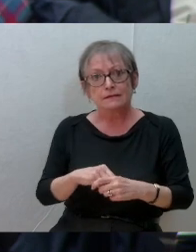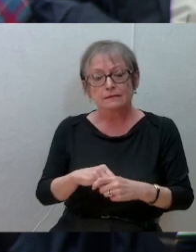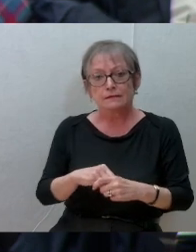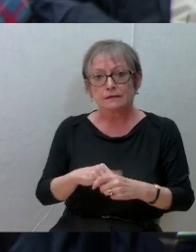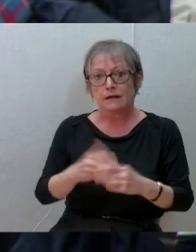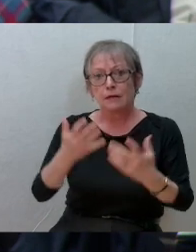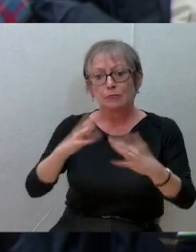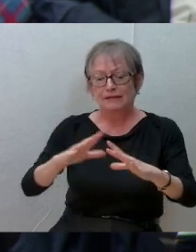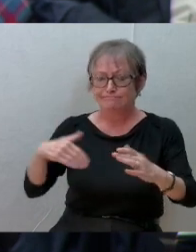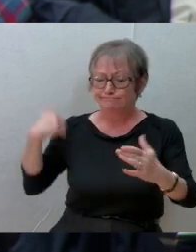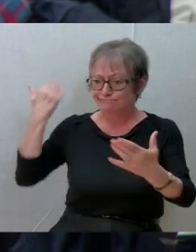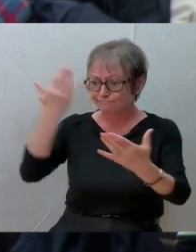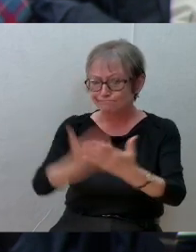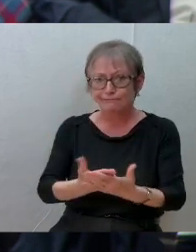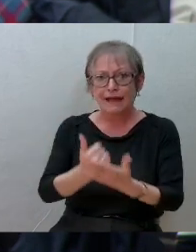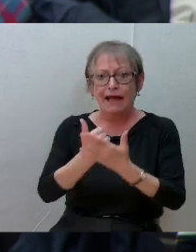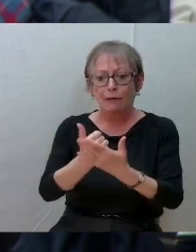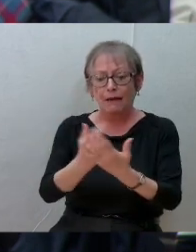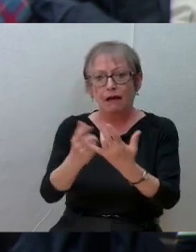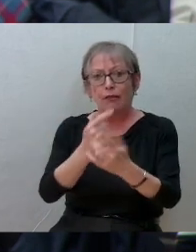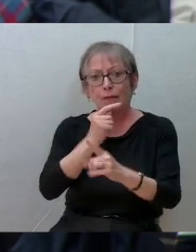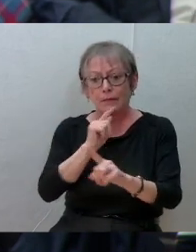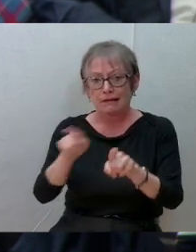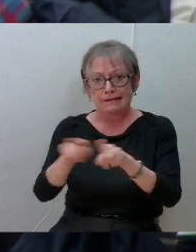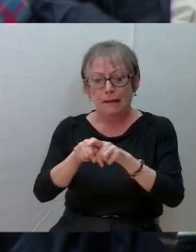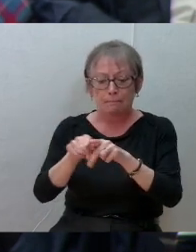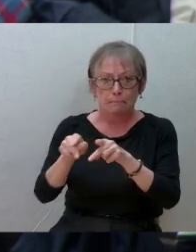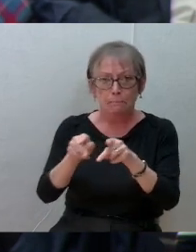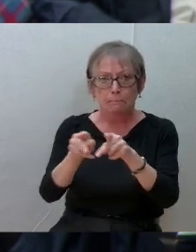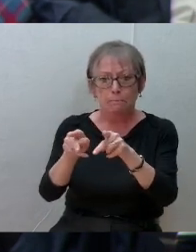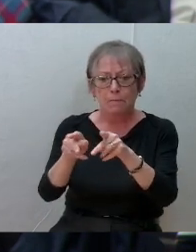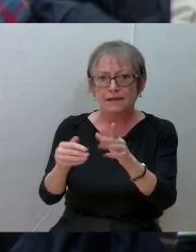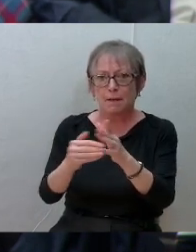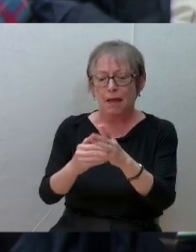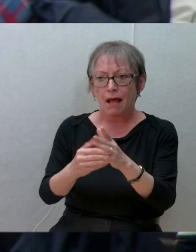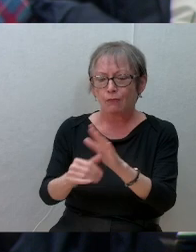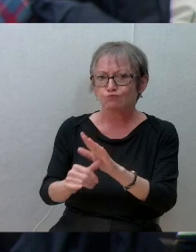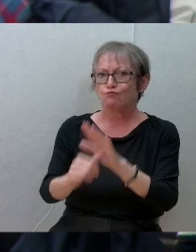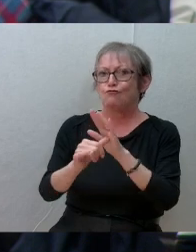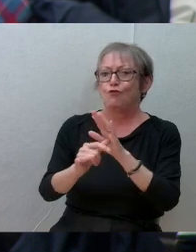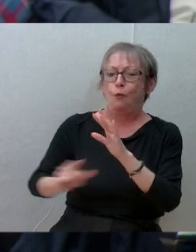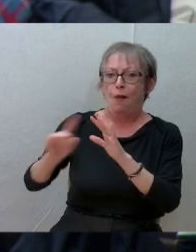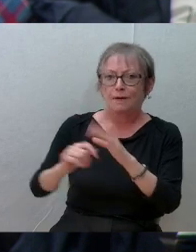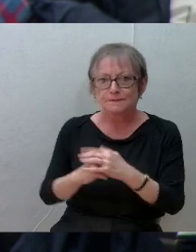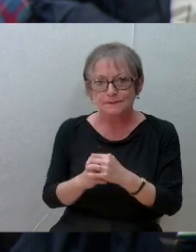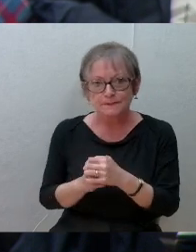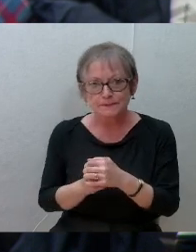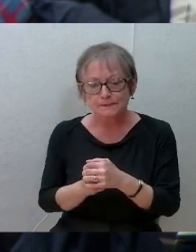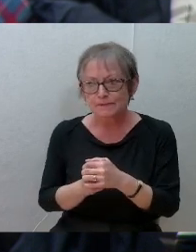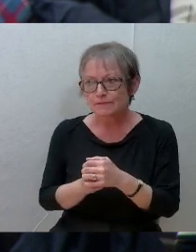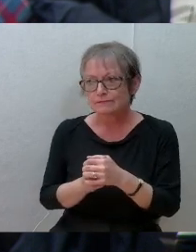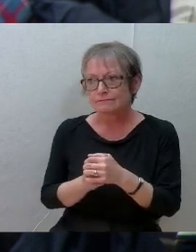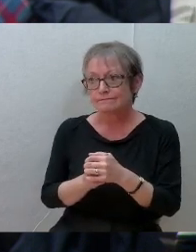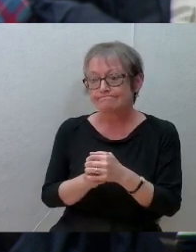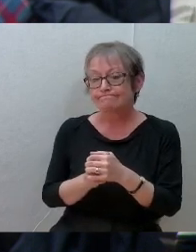Having spent decades helping others along this path, Sabir is an inspiration to us all. So it could